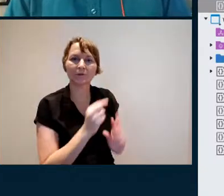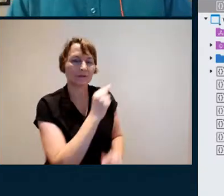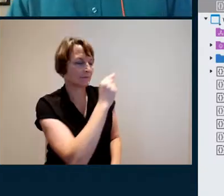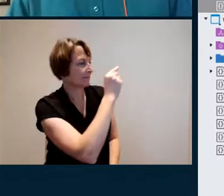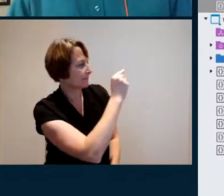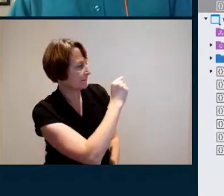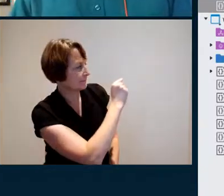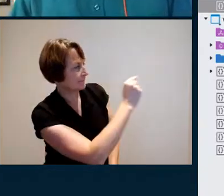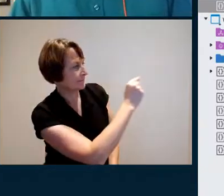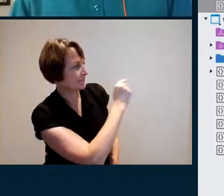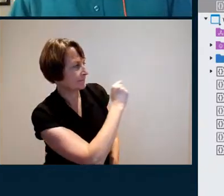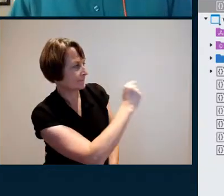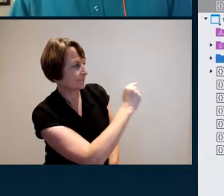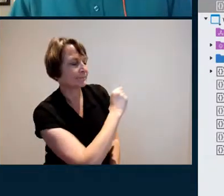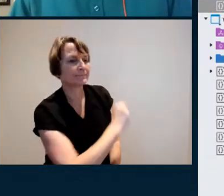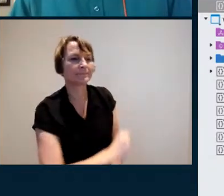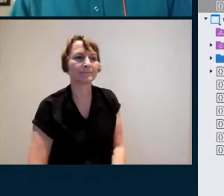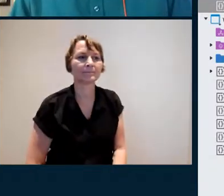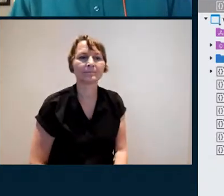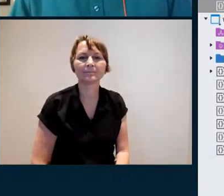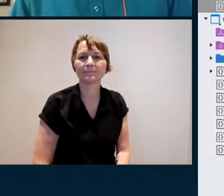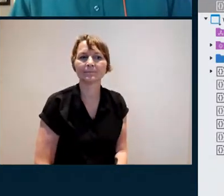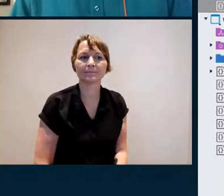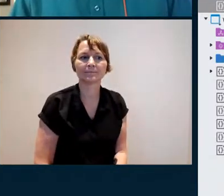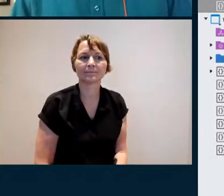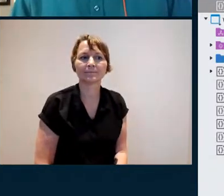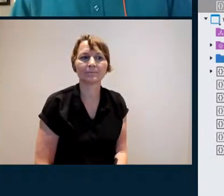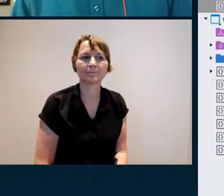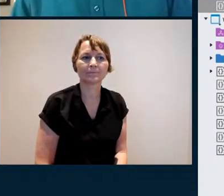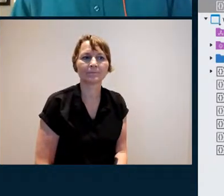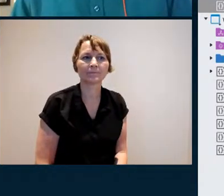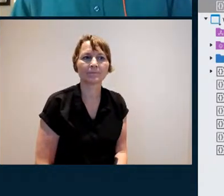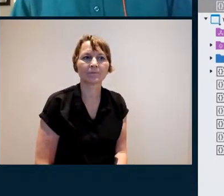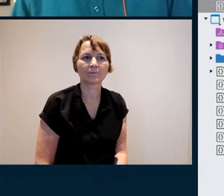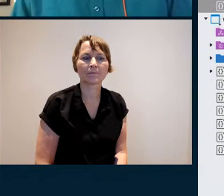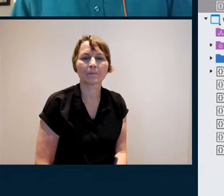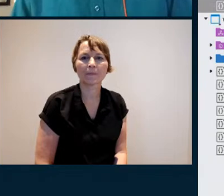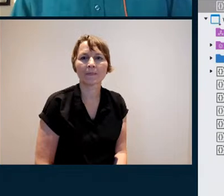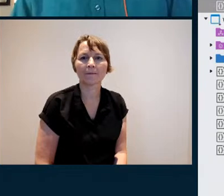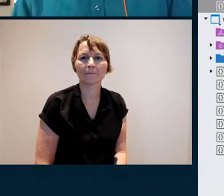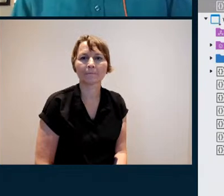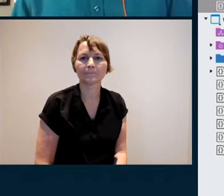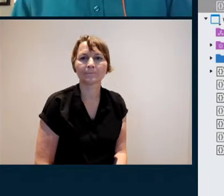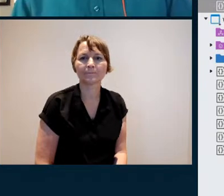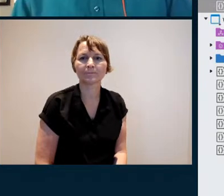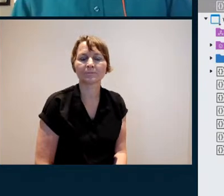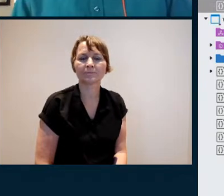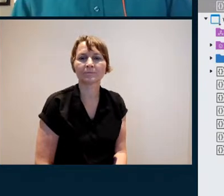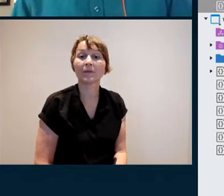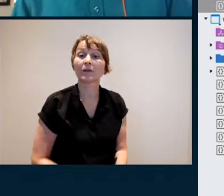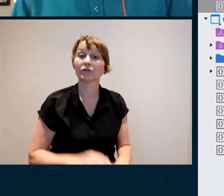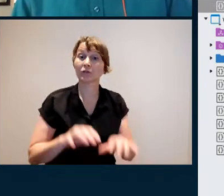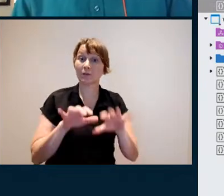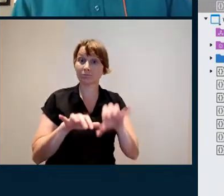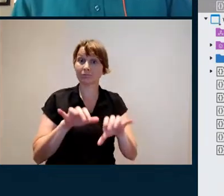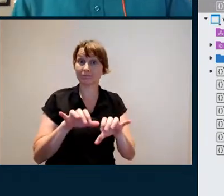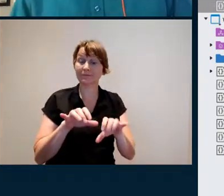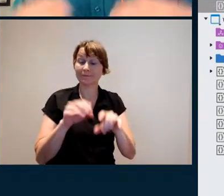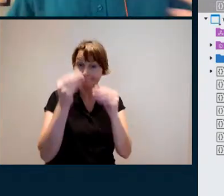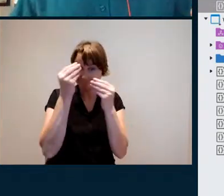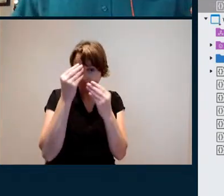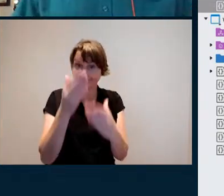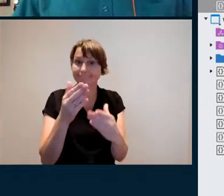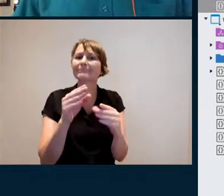that from, so we tell Thai, here's all your connection information.